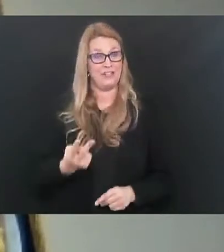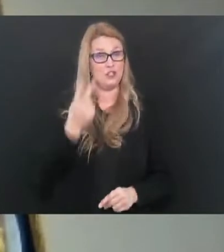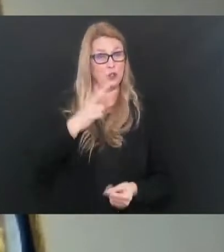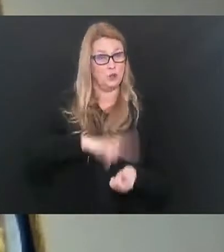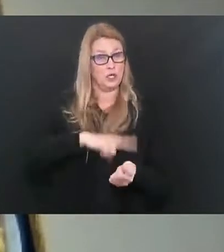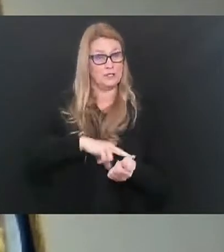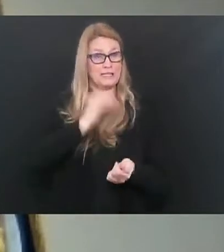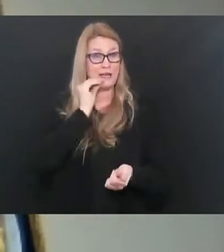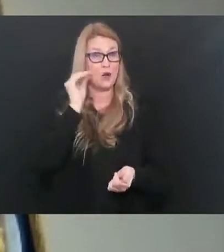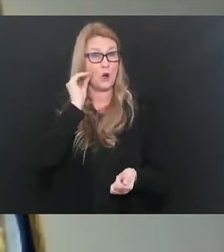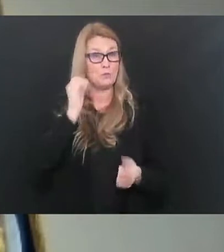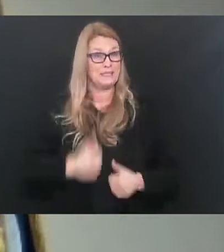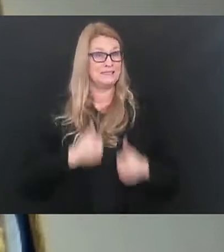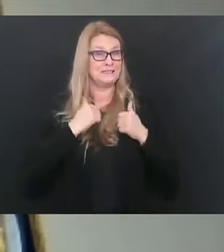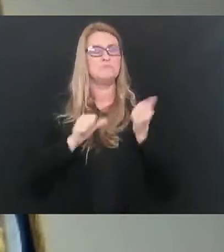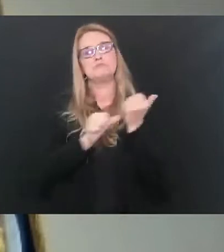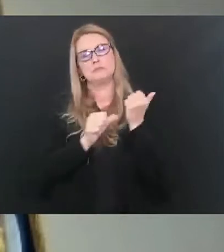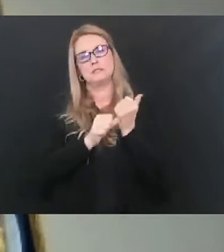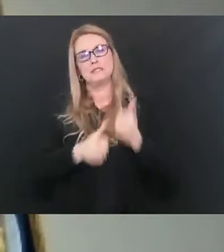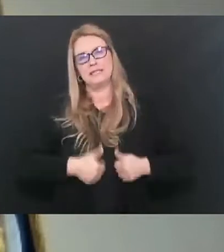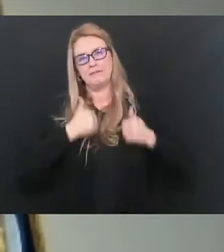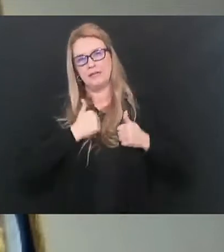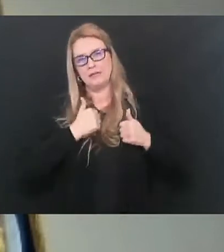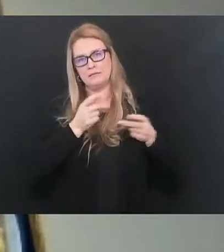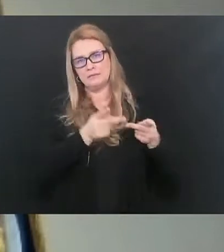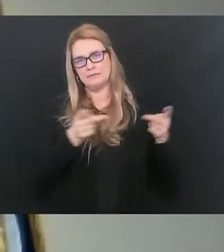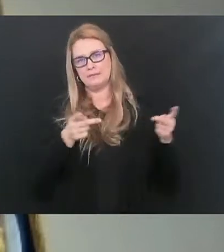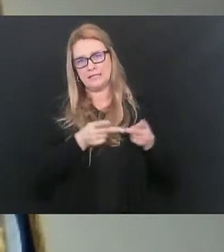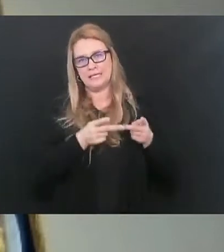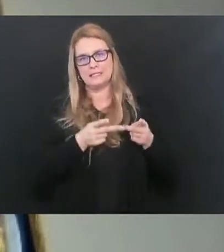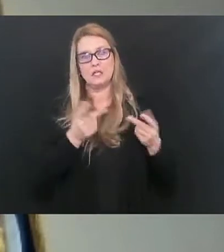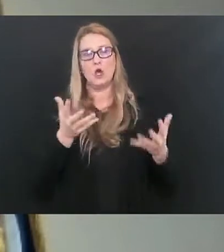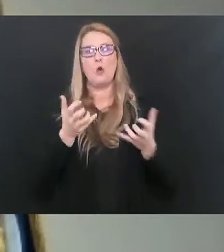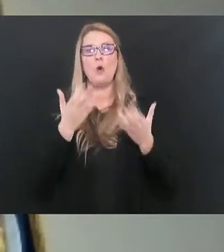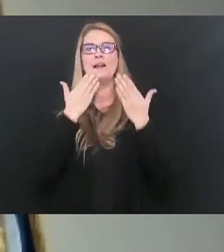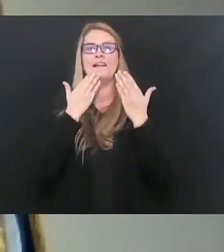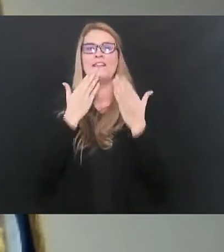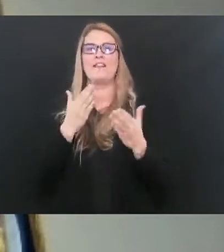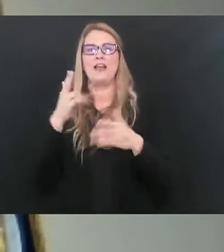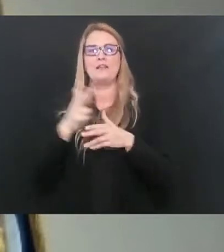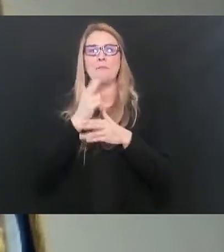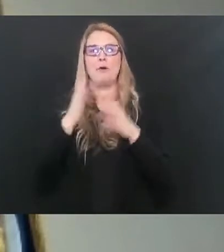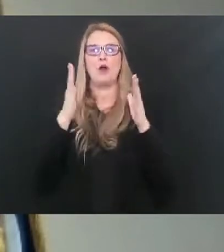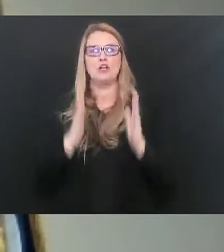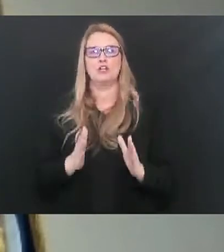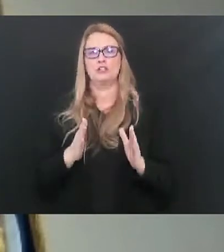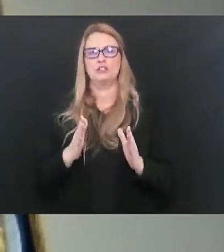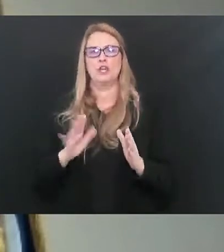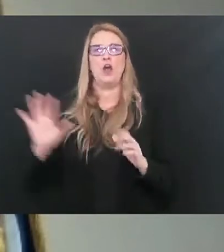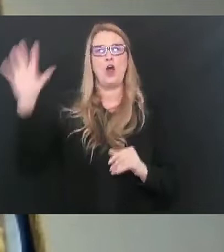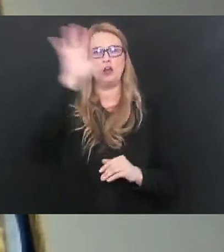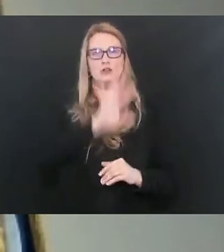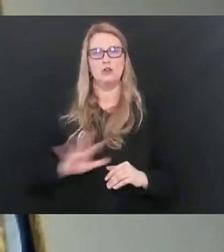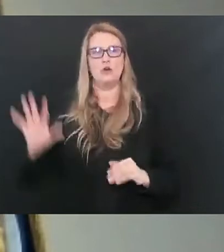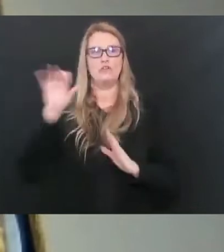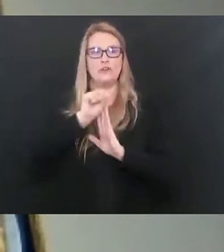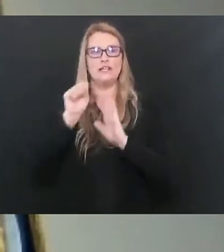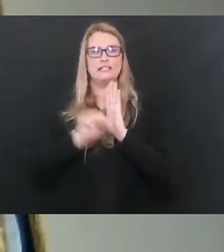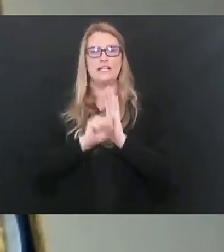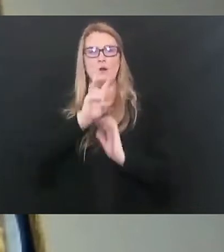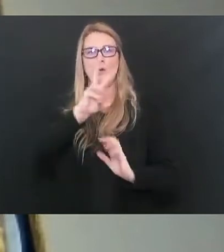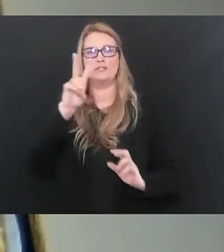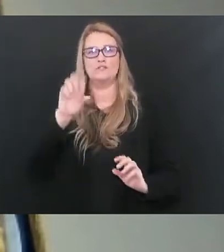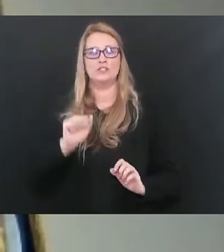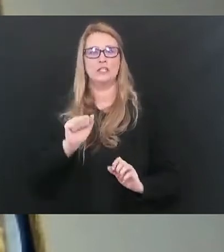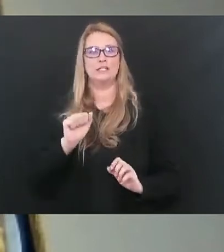and assisted living right now, which is just phenomenal. I want to thank our partners throughout the state of West Virginia. We had a call with them early this